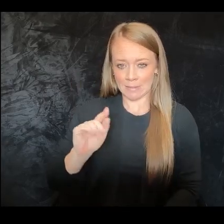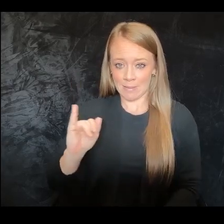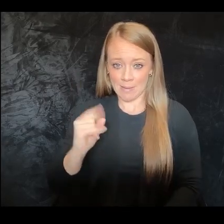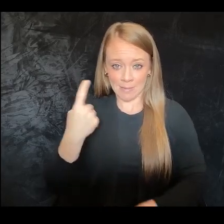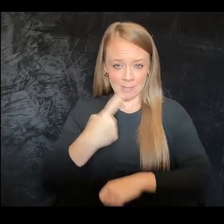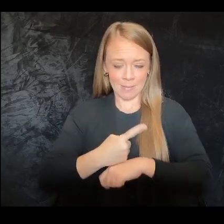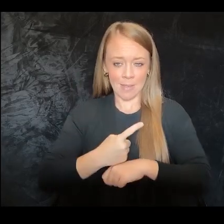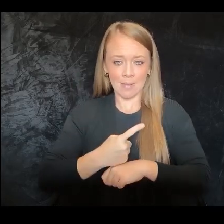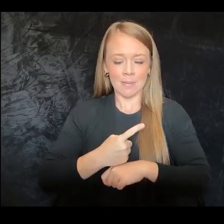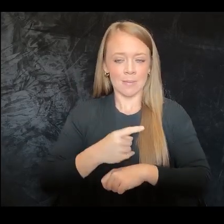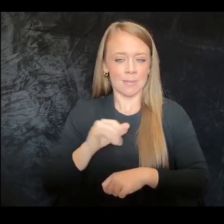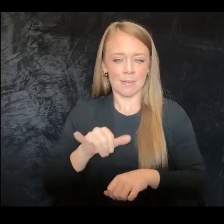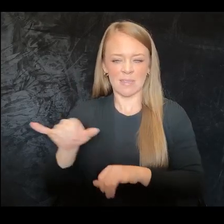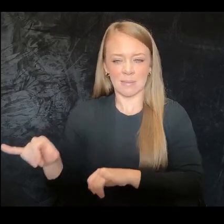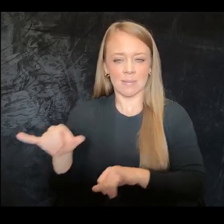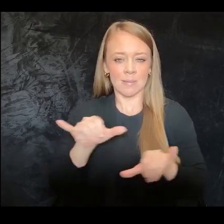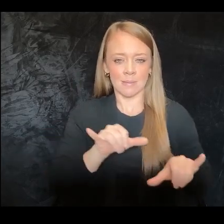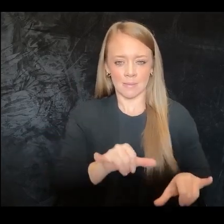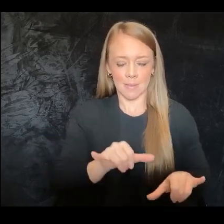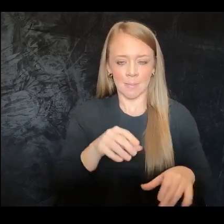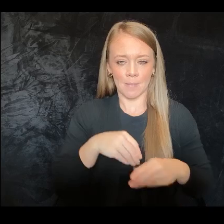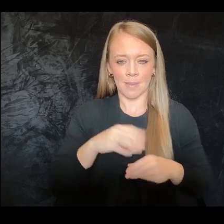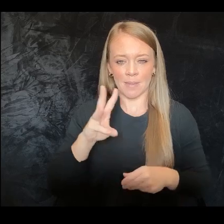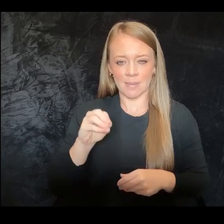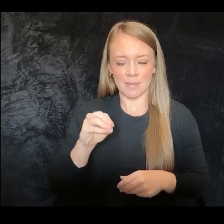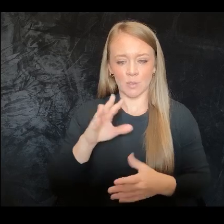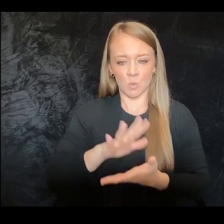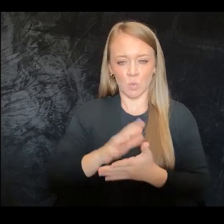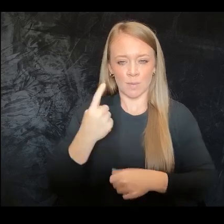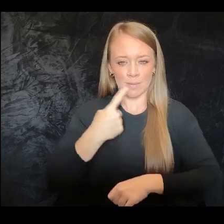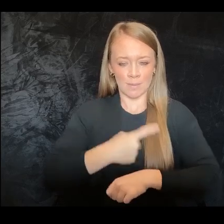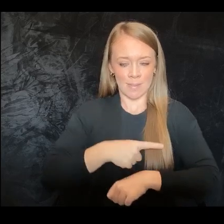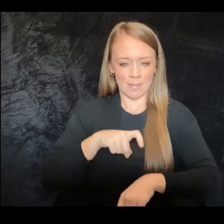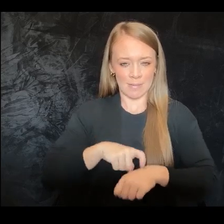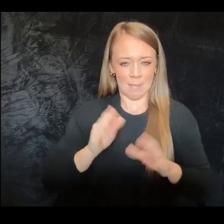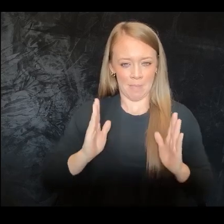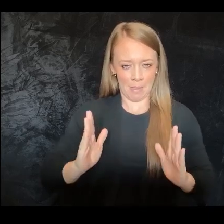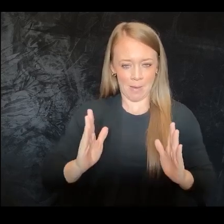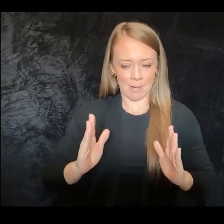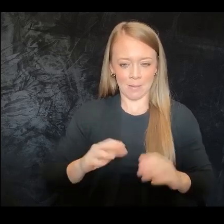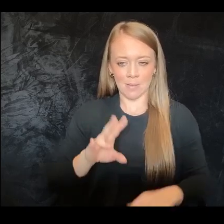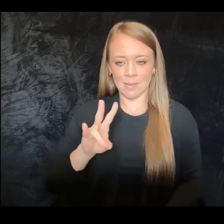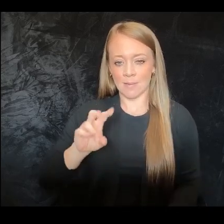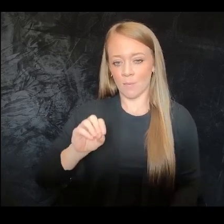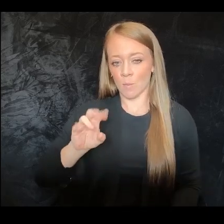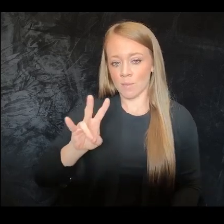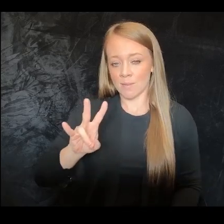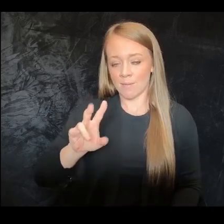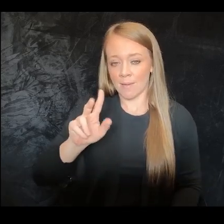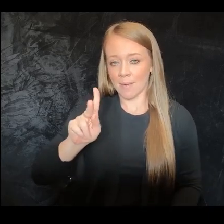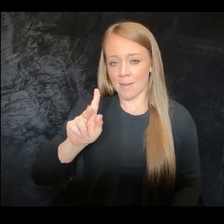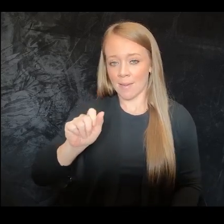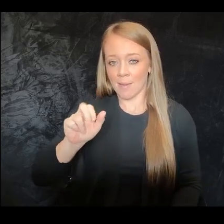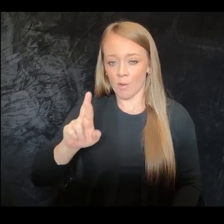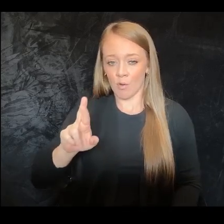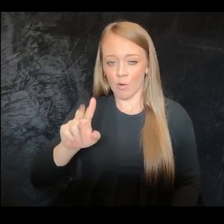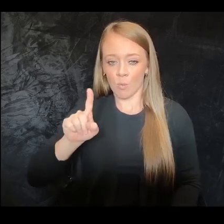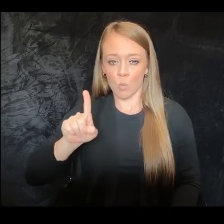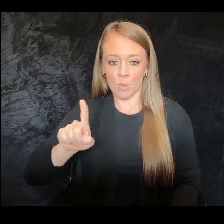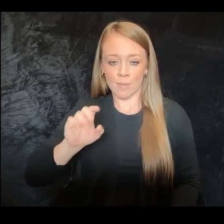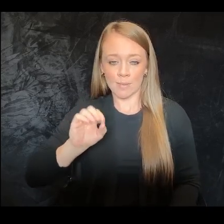as any other instructional day in the 60 school day timeline. 707 KAR